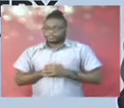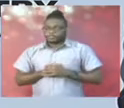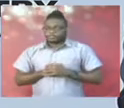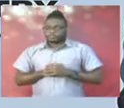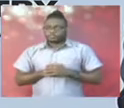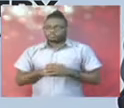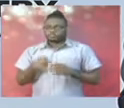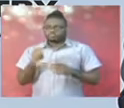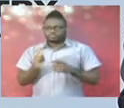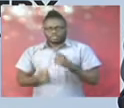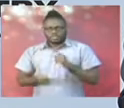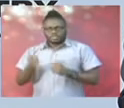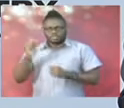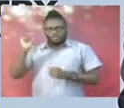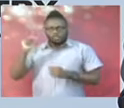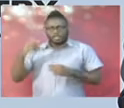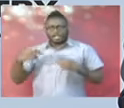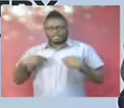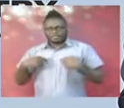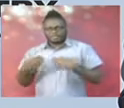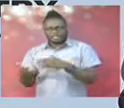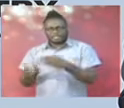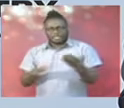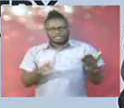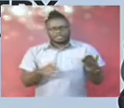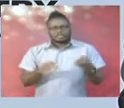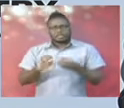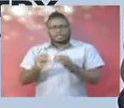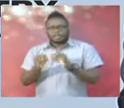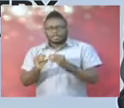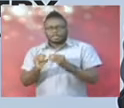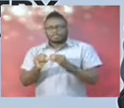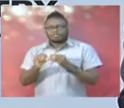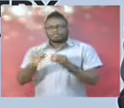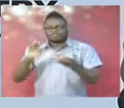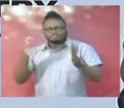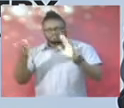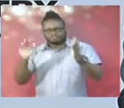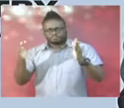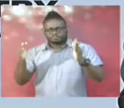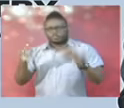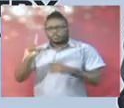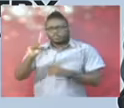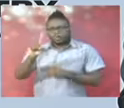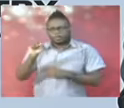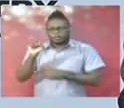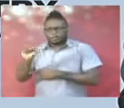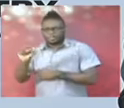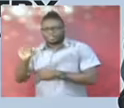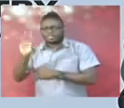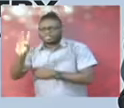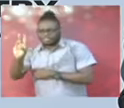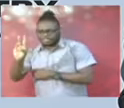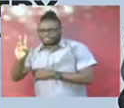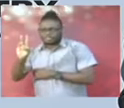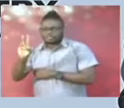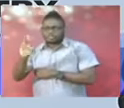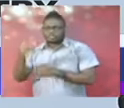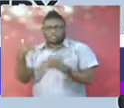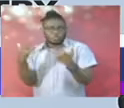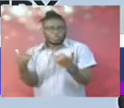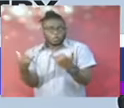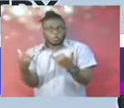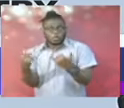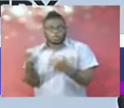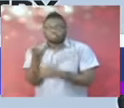2 and continuing into the early parts of phase 3. In the recent past, it has gone up to 2.75, which is similar to the